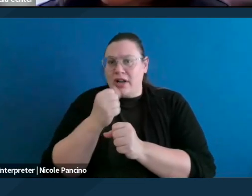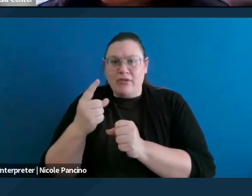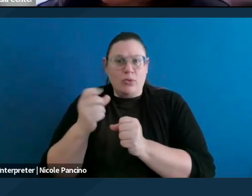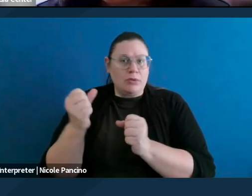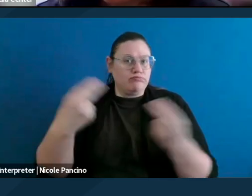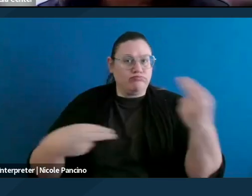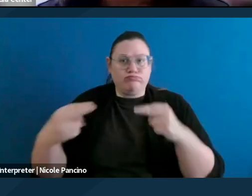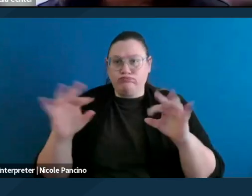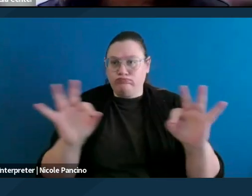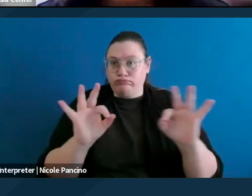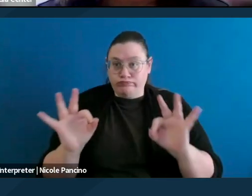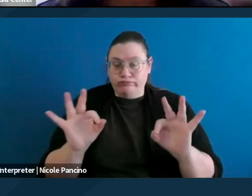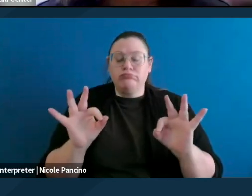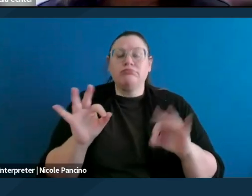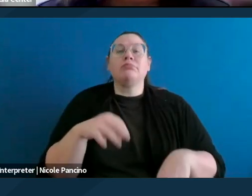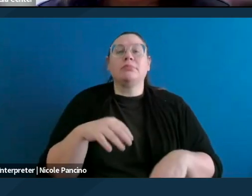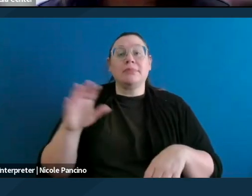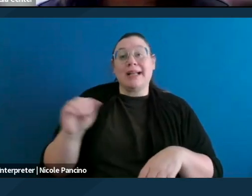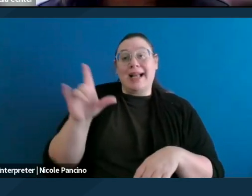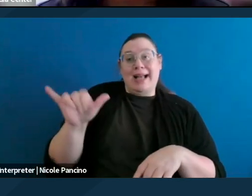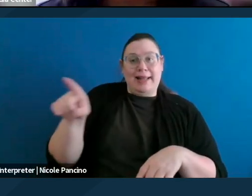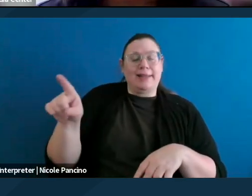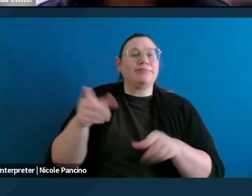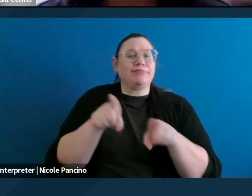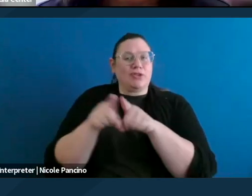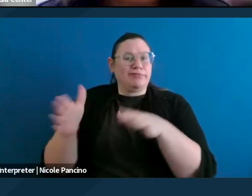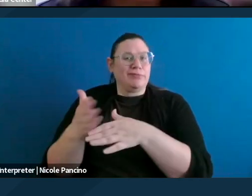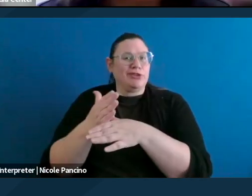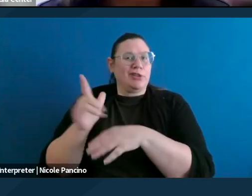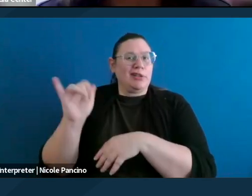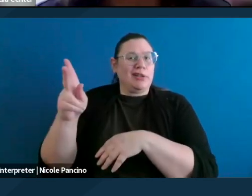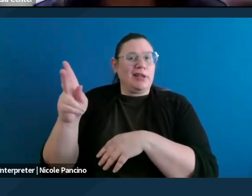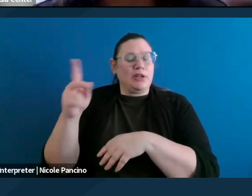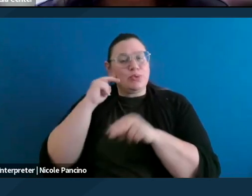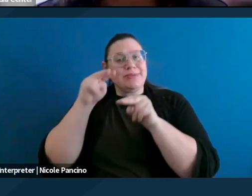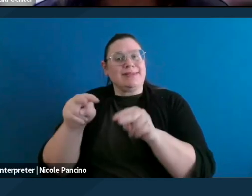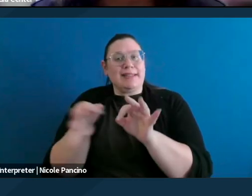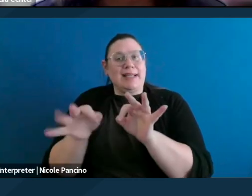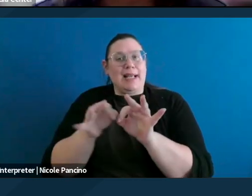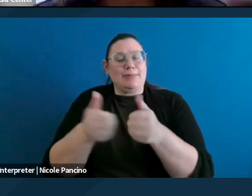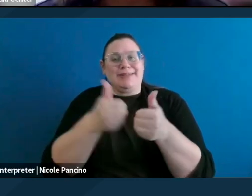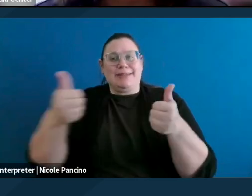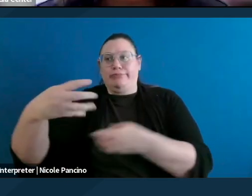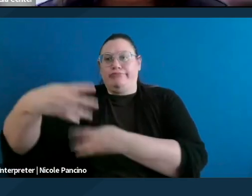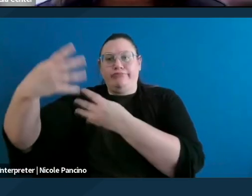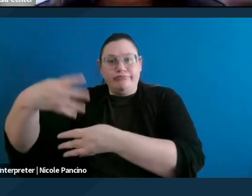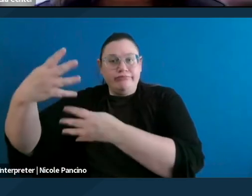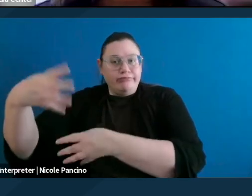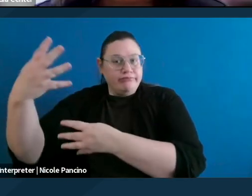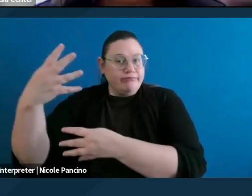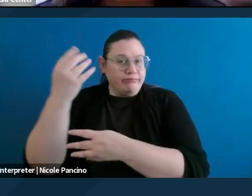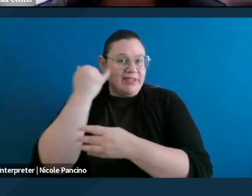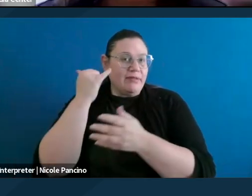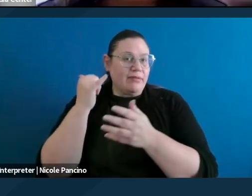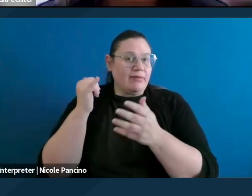join. And Allie's also shared the link to view captions separately if that's an